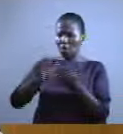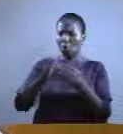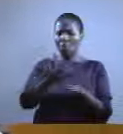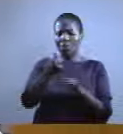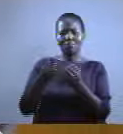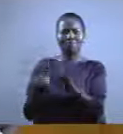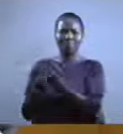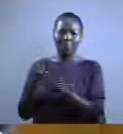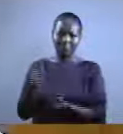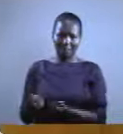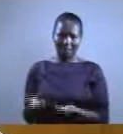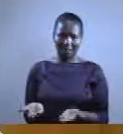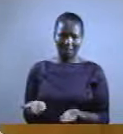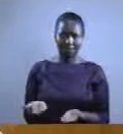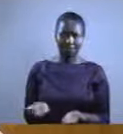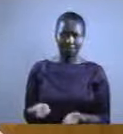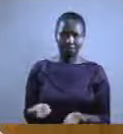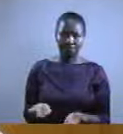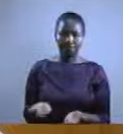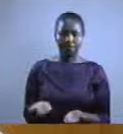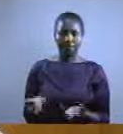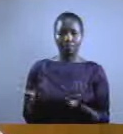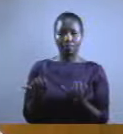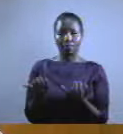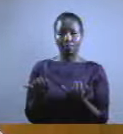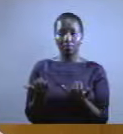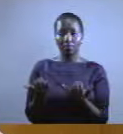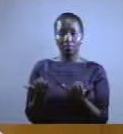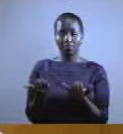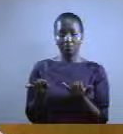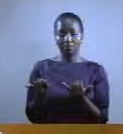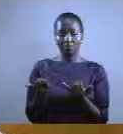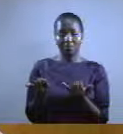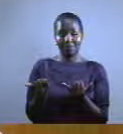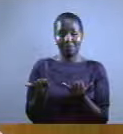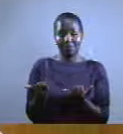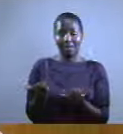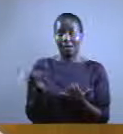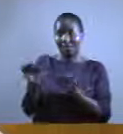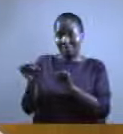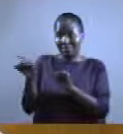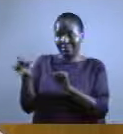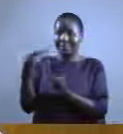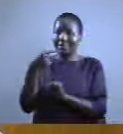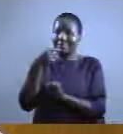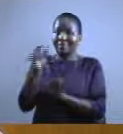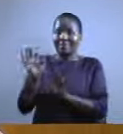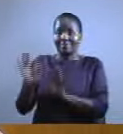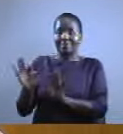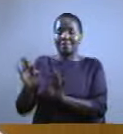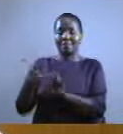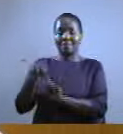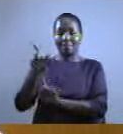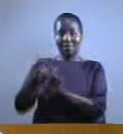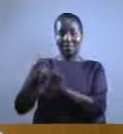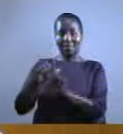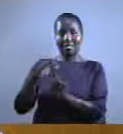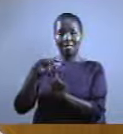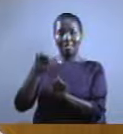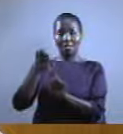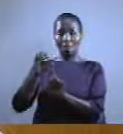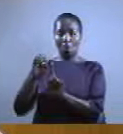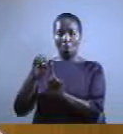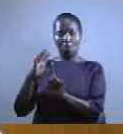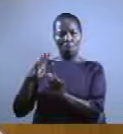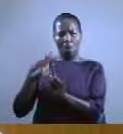activities. In his own assertion, the CEO only